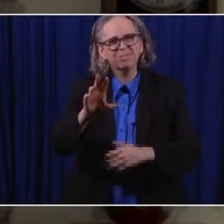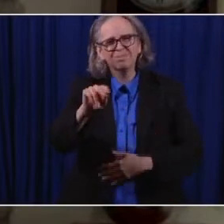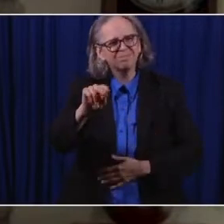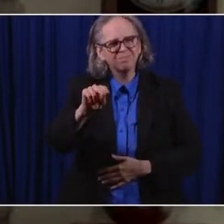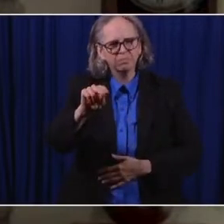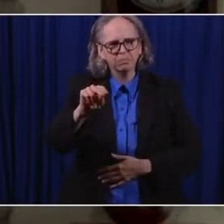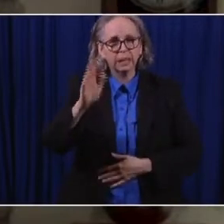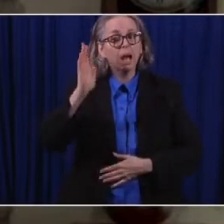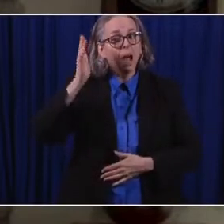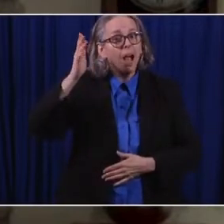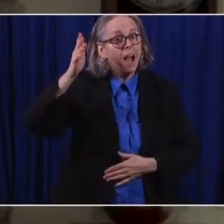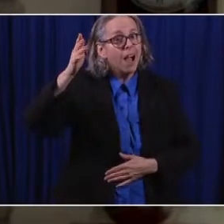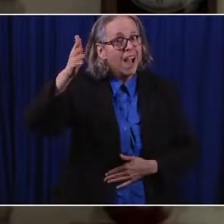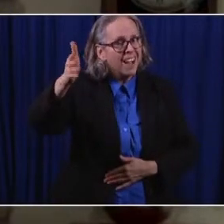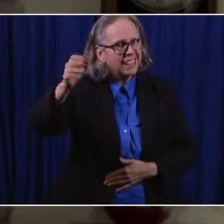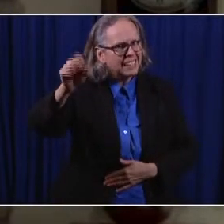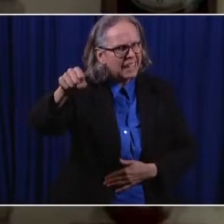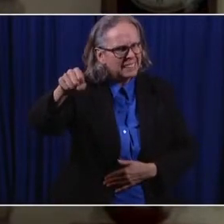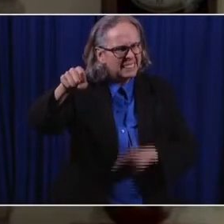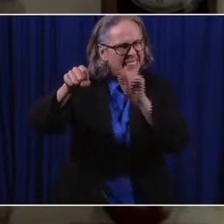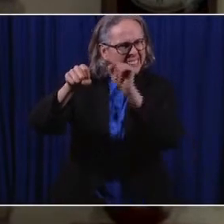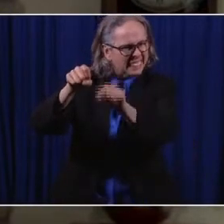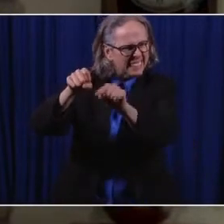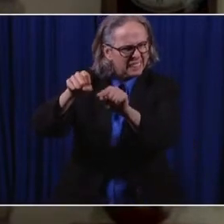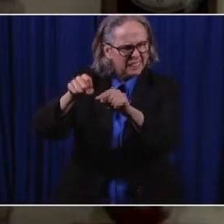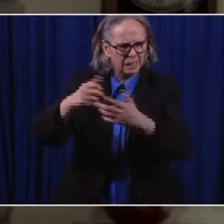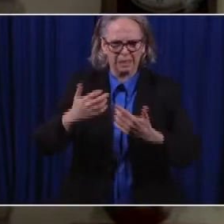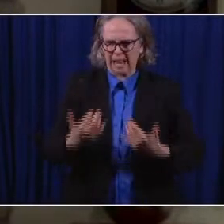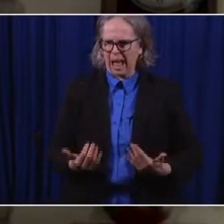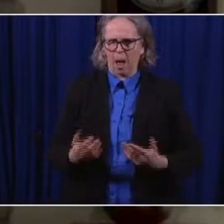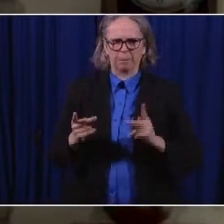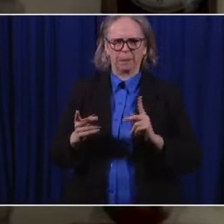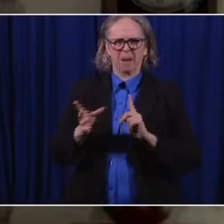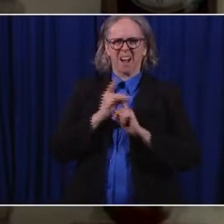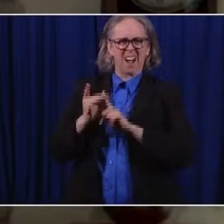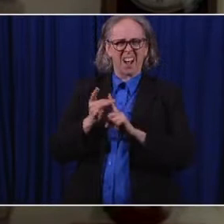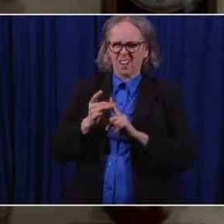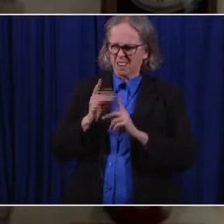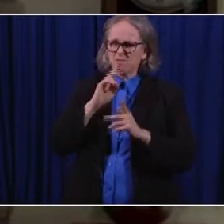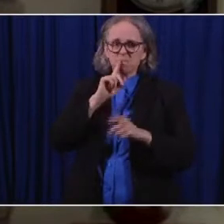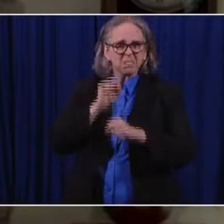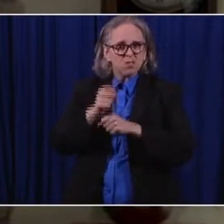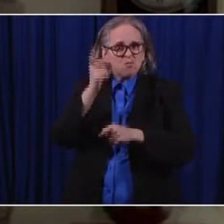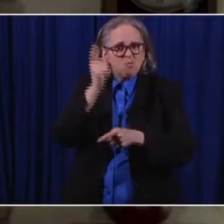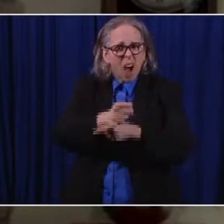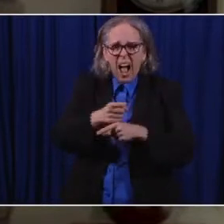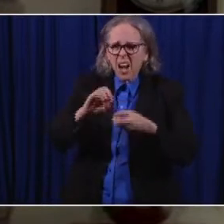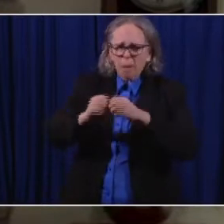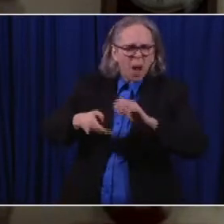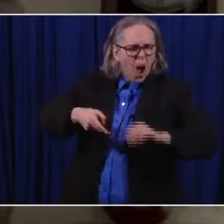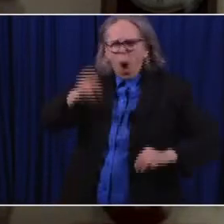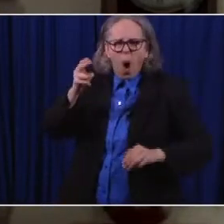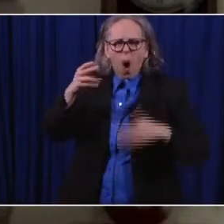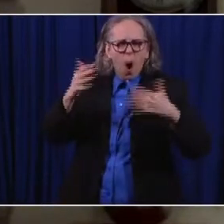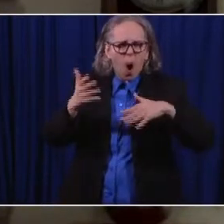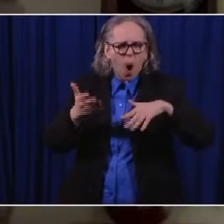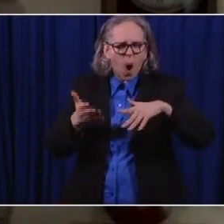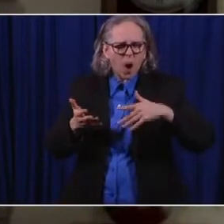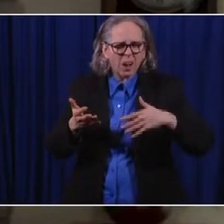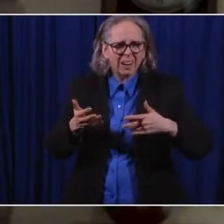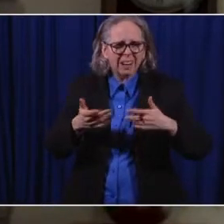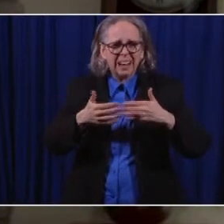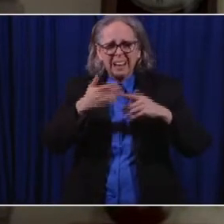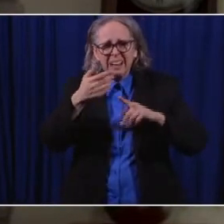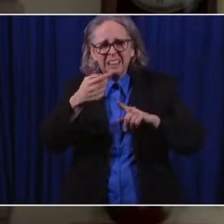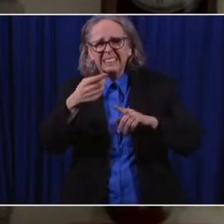very, very high rate today. And the rest of December, January, February are